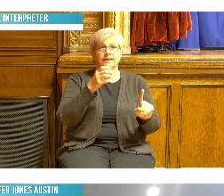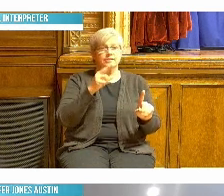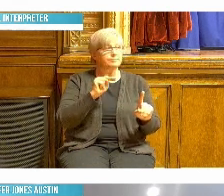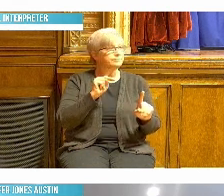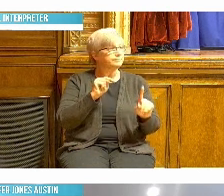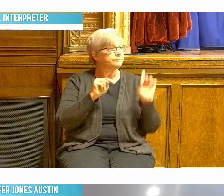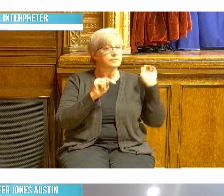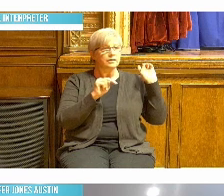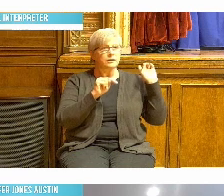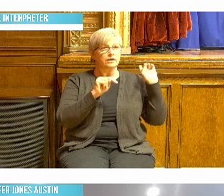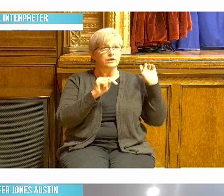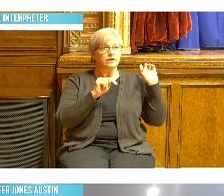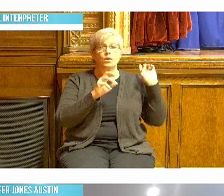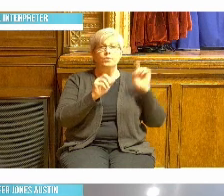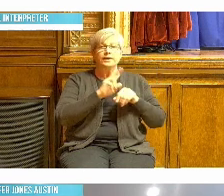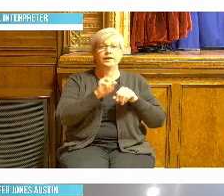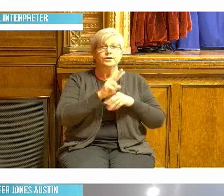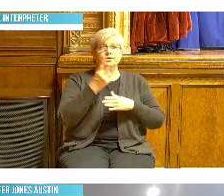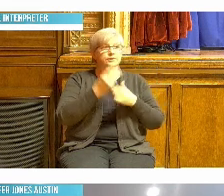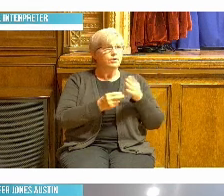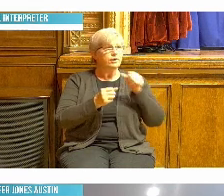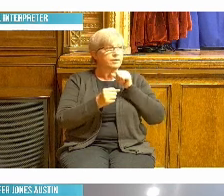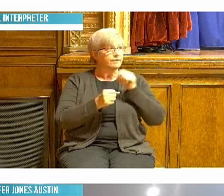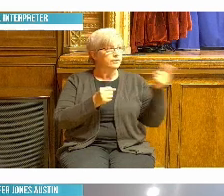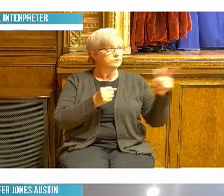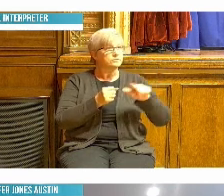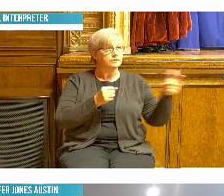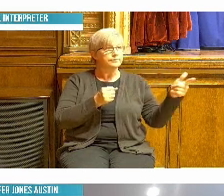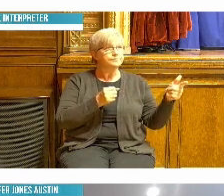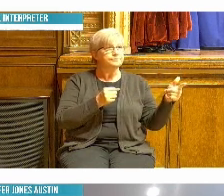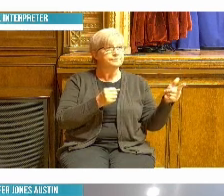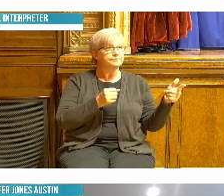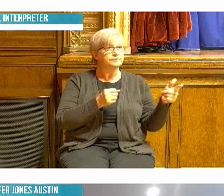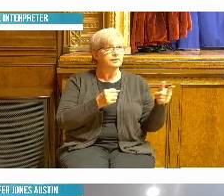And we have the ability to use both microphones as well, so.